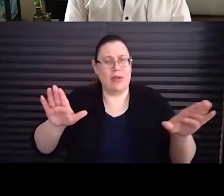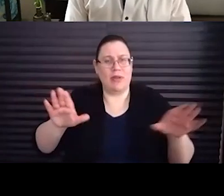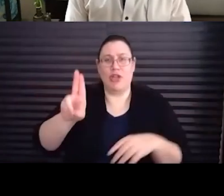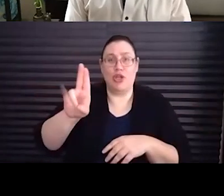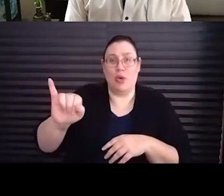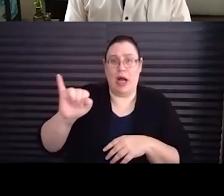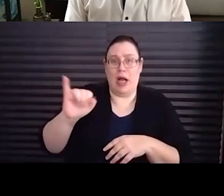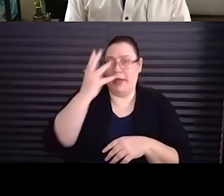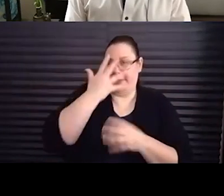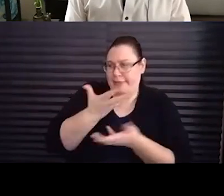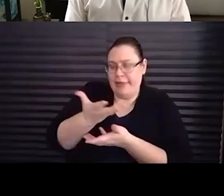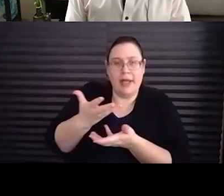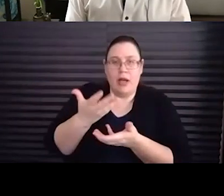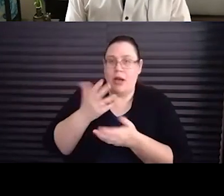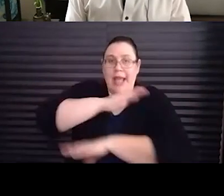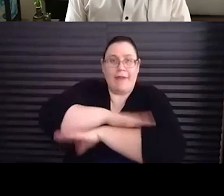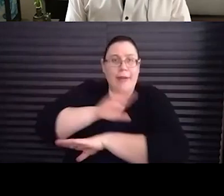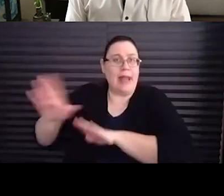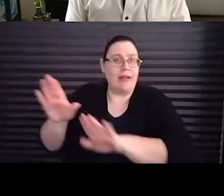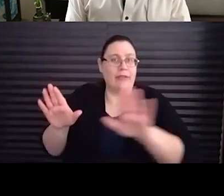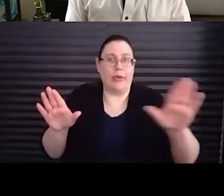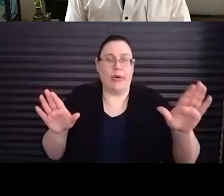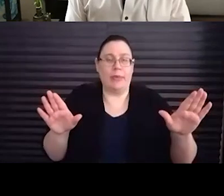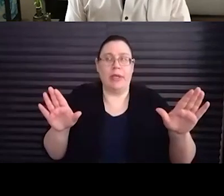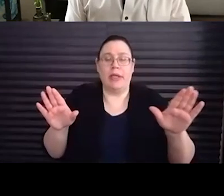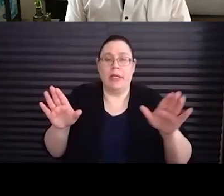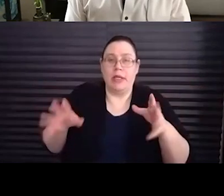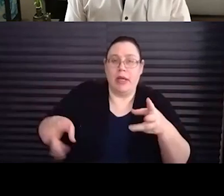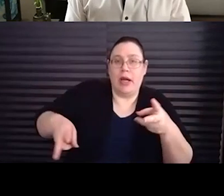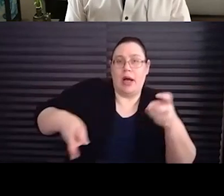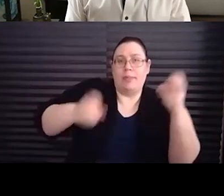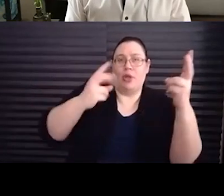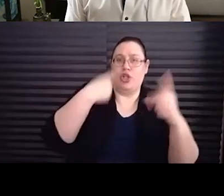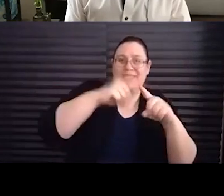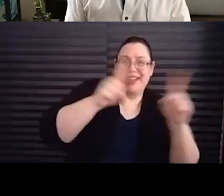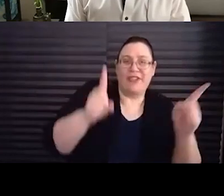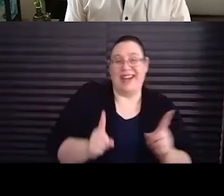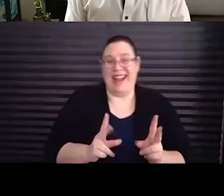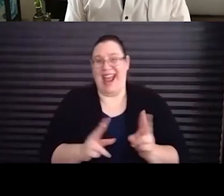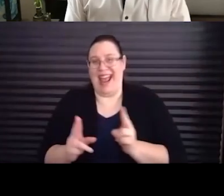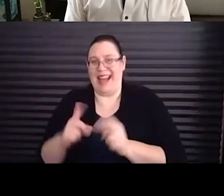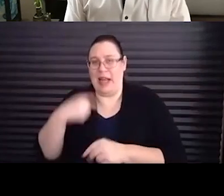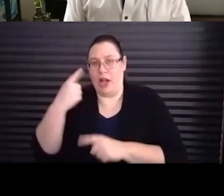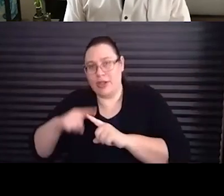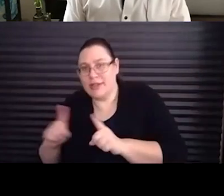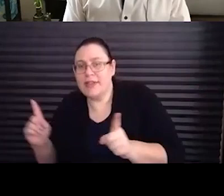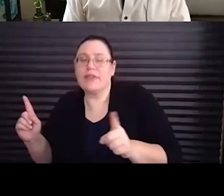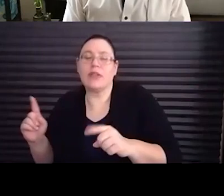just every platform is, the uploading is a little bit different, or the editing is a little bit different.